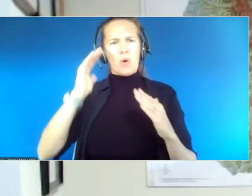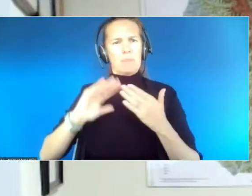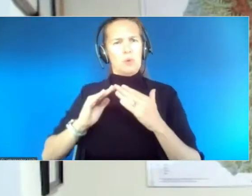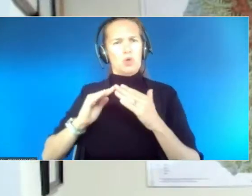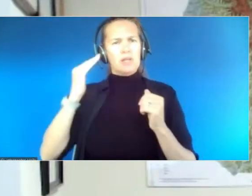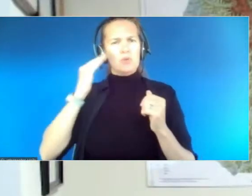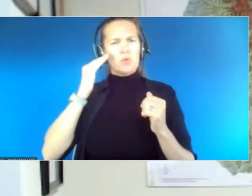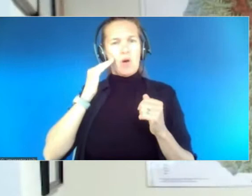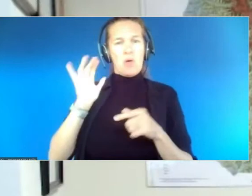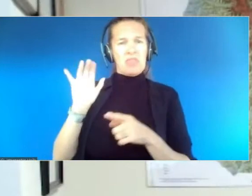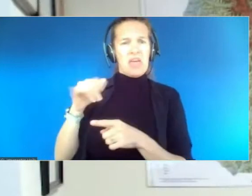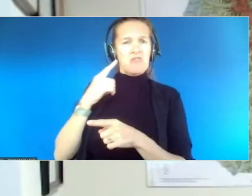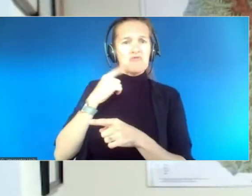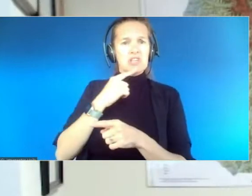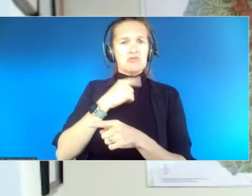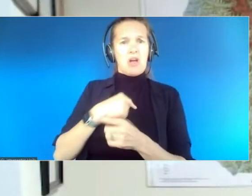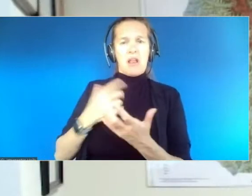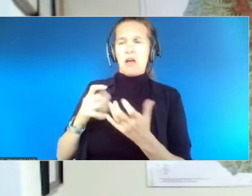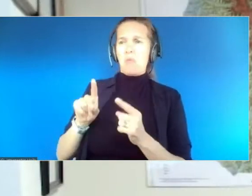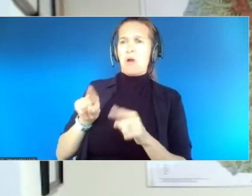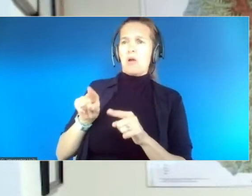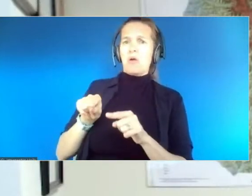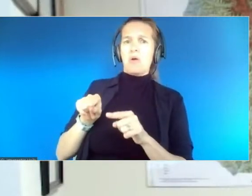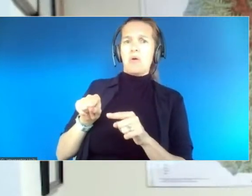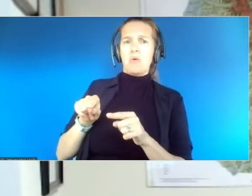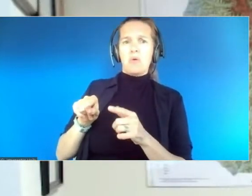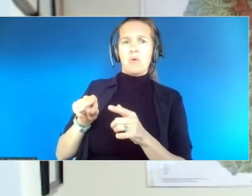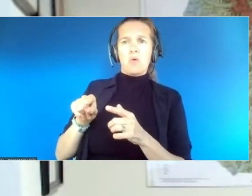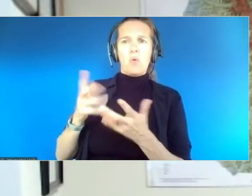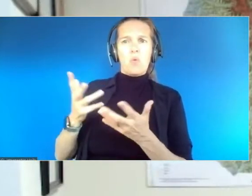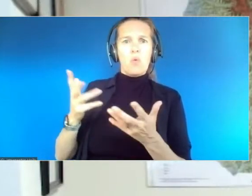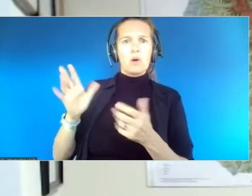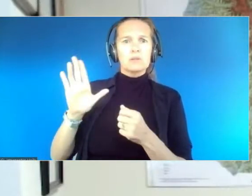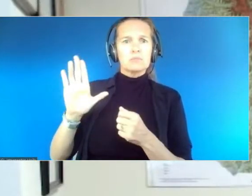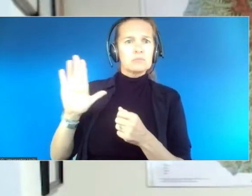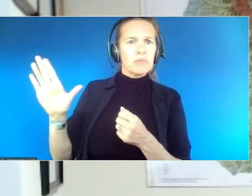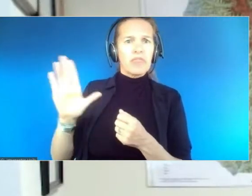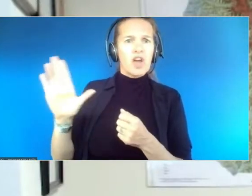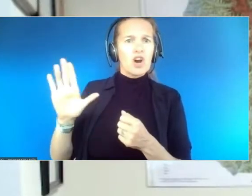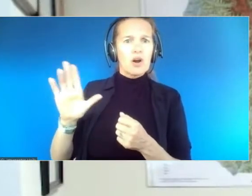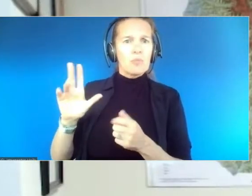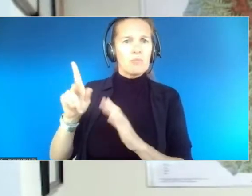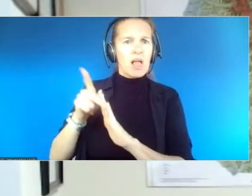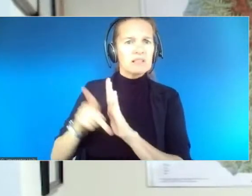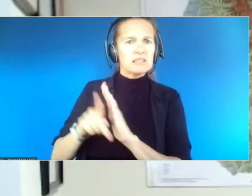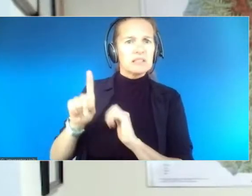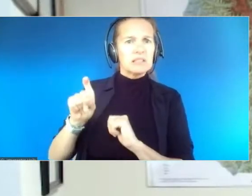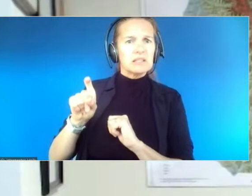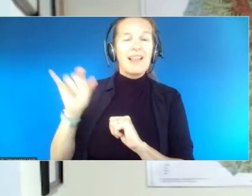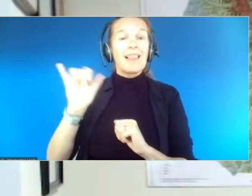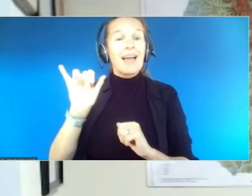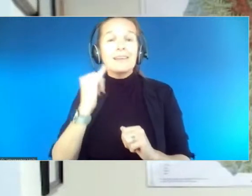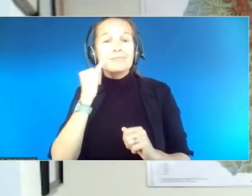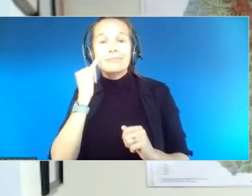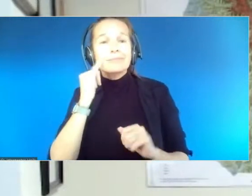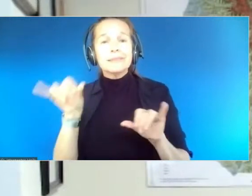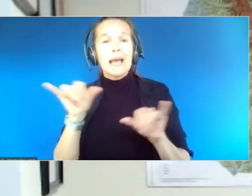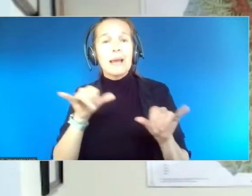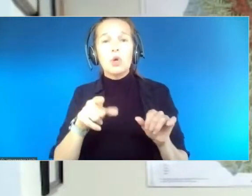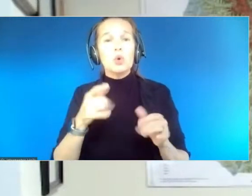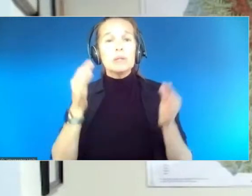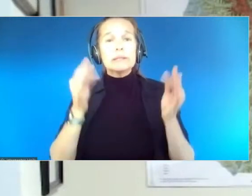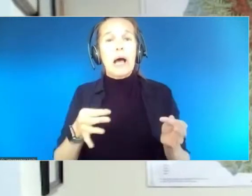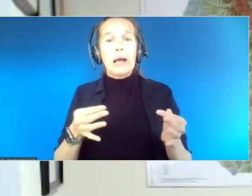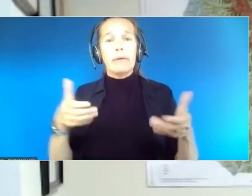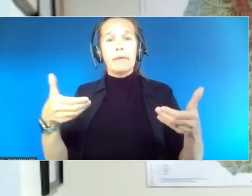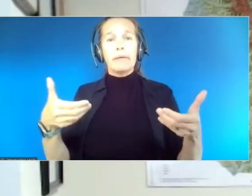establishment enforcing, and what is the safety of walking into that establishment. Like you would decide between two boxes of